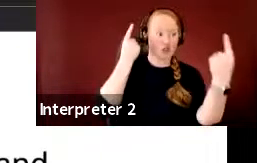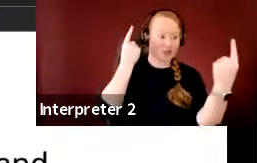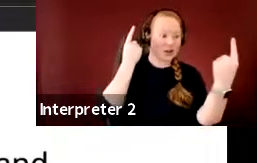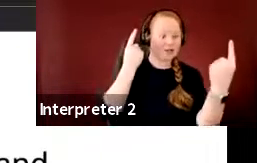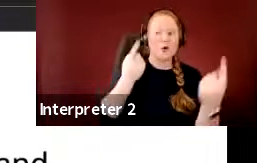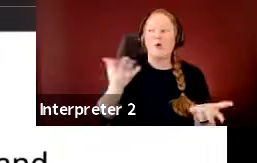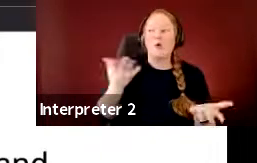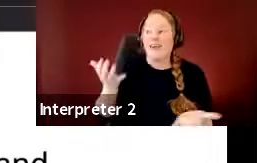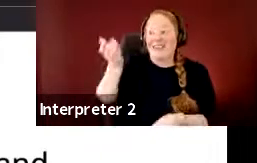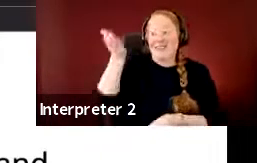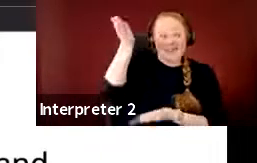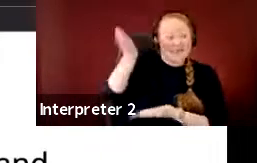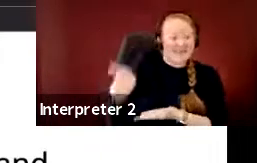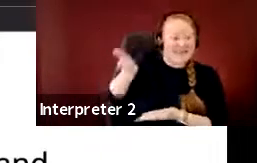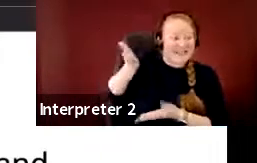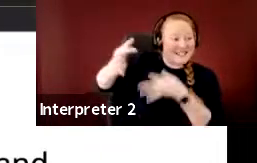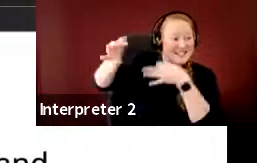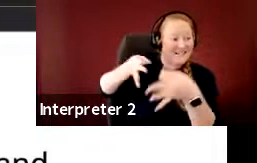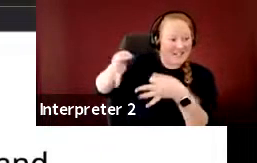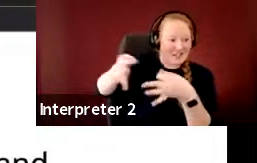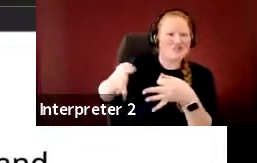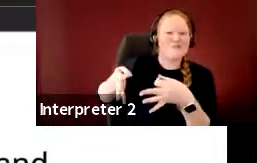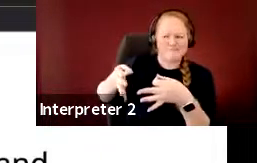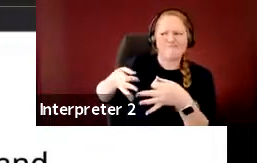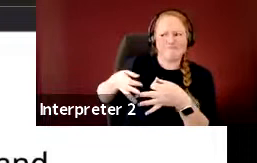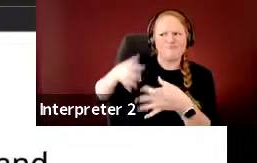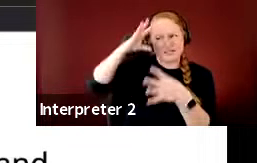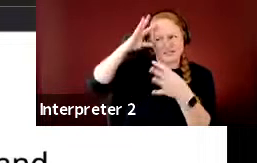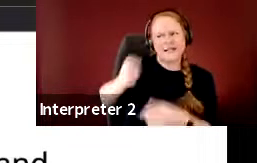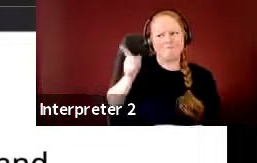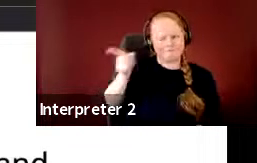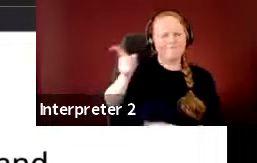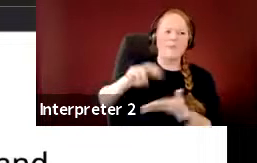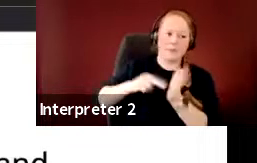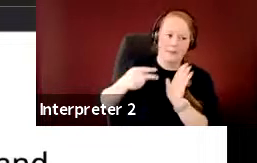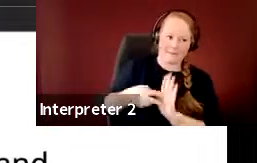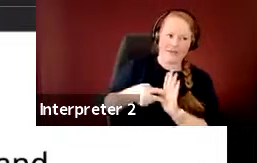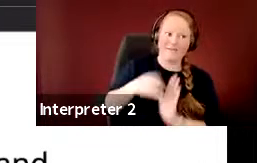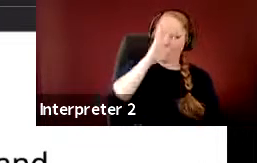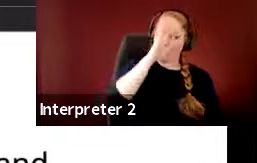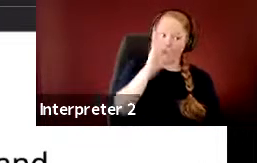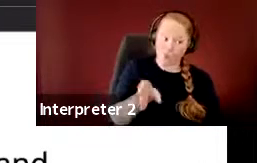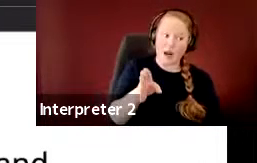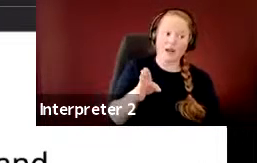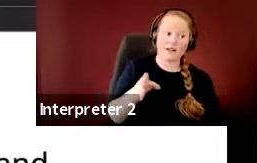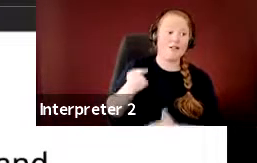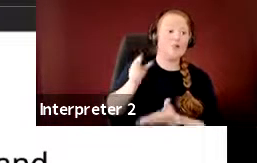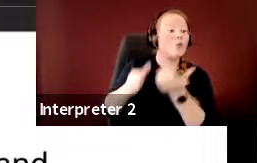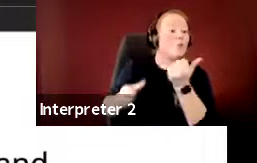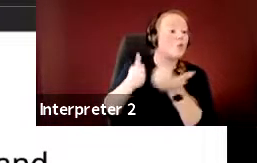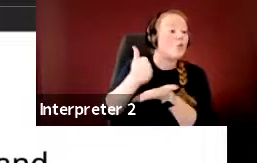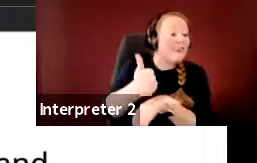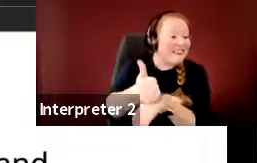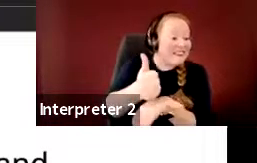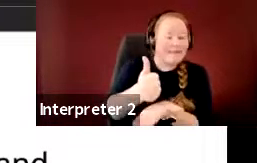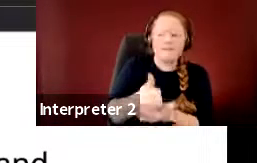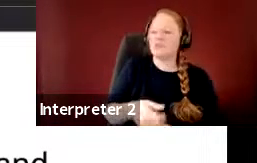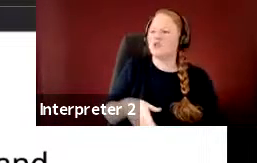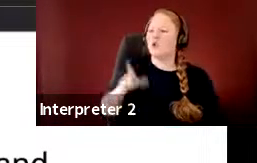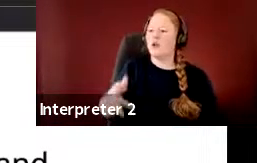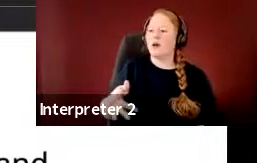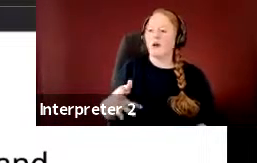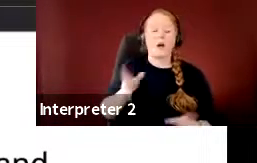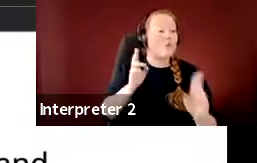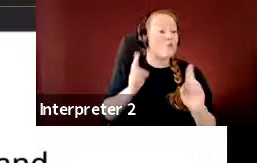landed in our definition of direct relief. So these are activities that deliver rapid assistance to